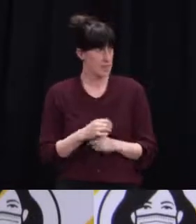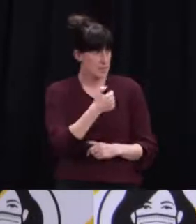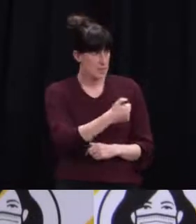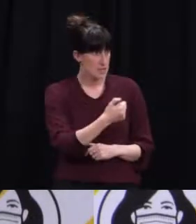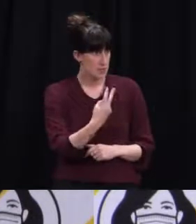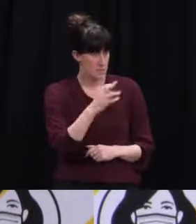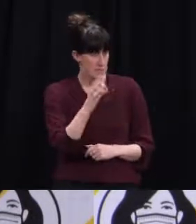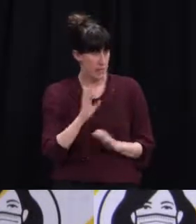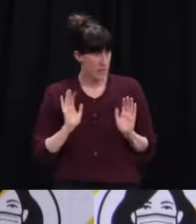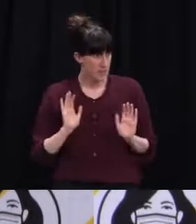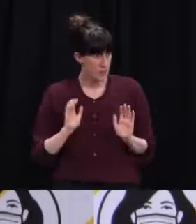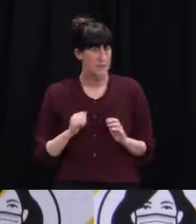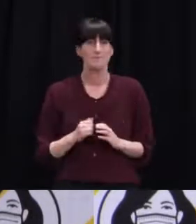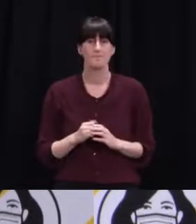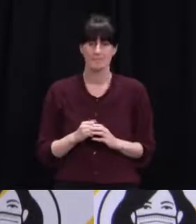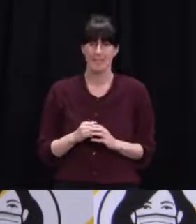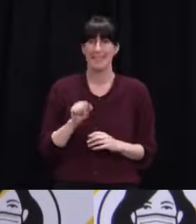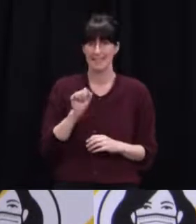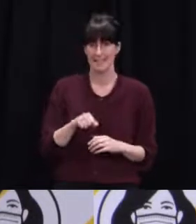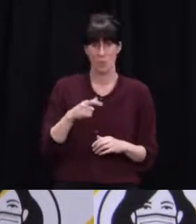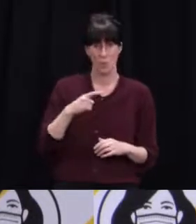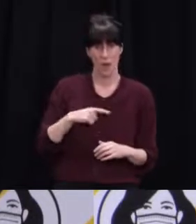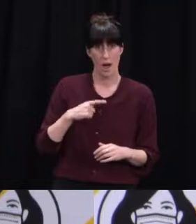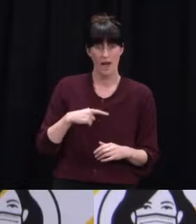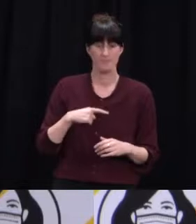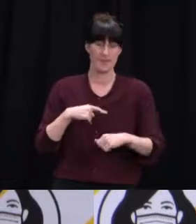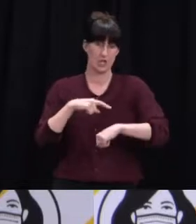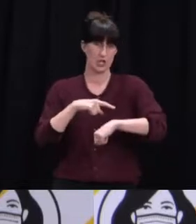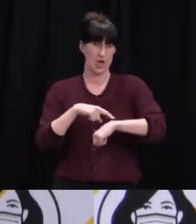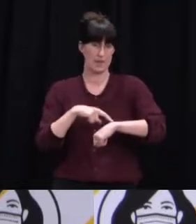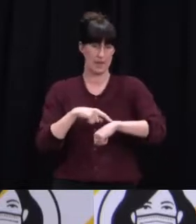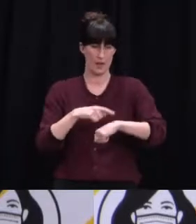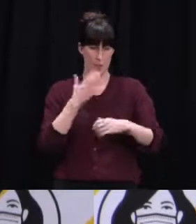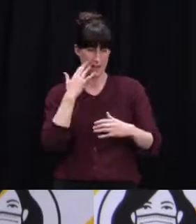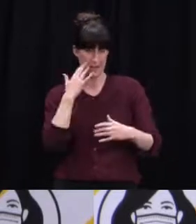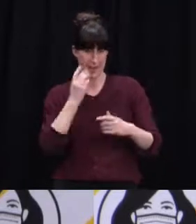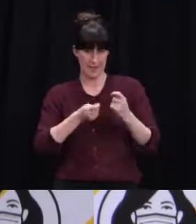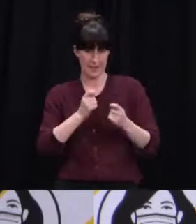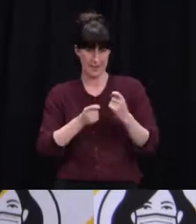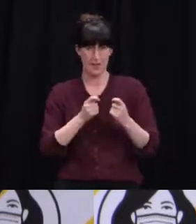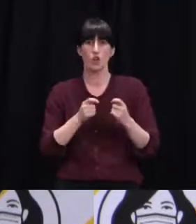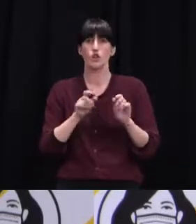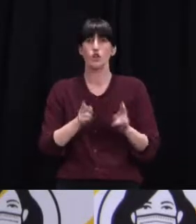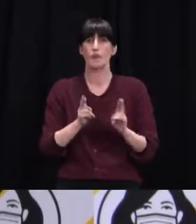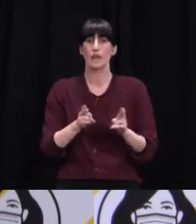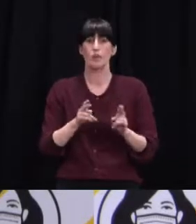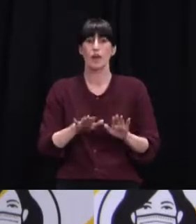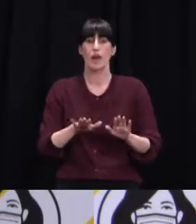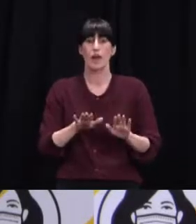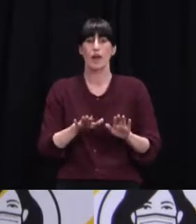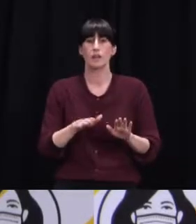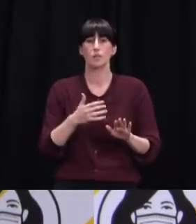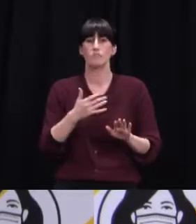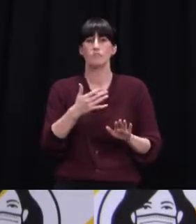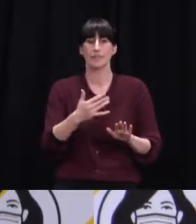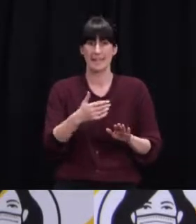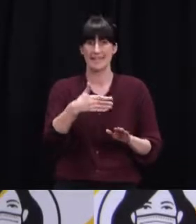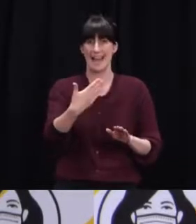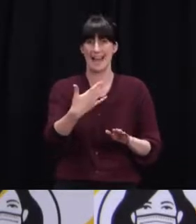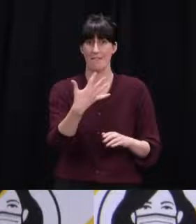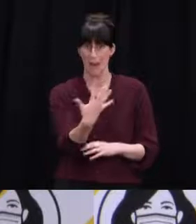coming through. Sorry? Only 62% tested. Yes, and that will reflect 2 things. First of all, the timing